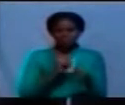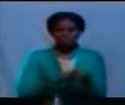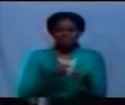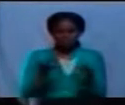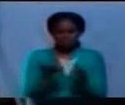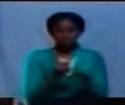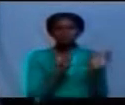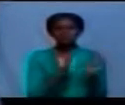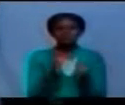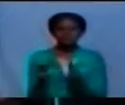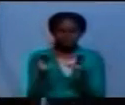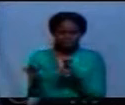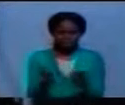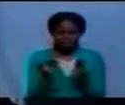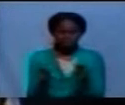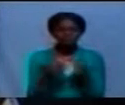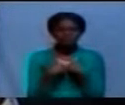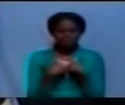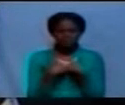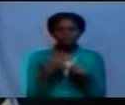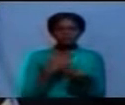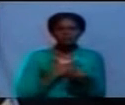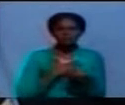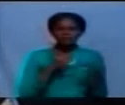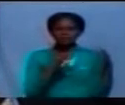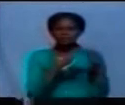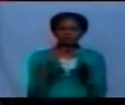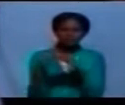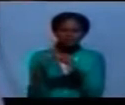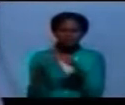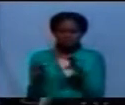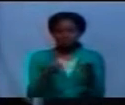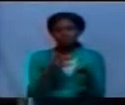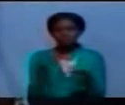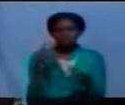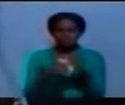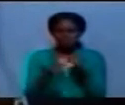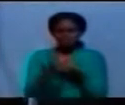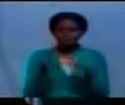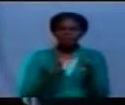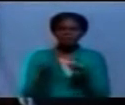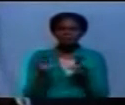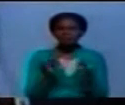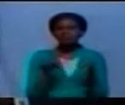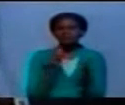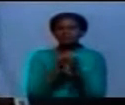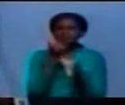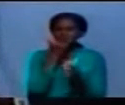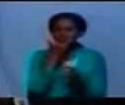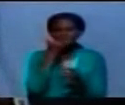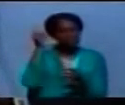unplanned activities, to catch up with my neighbor, to do things that everyone is doing. That's a wrong mindset.